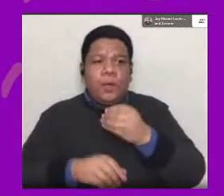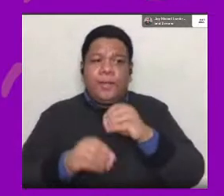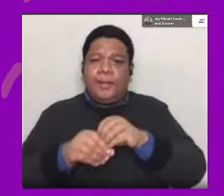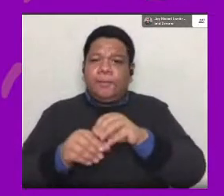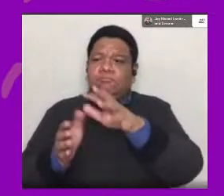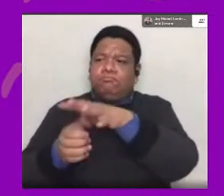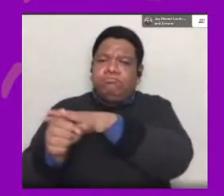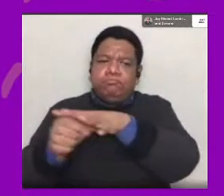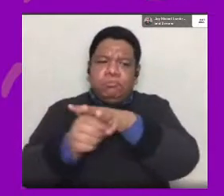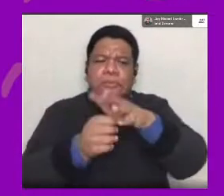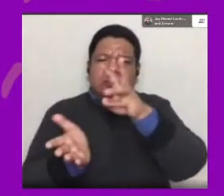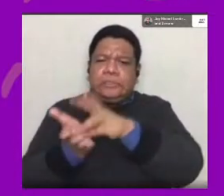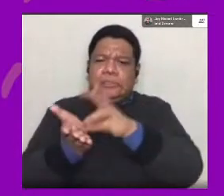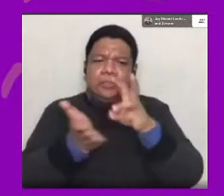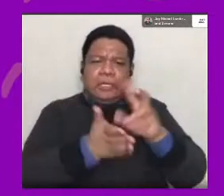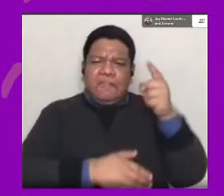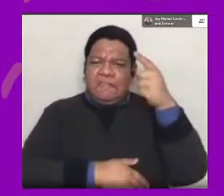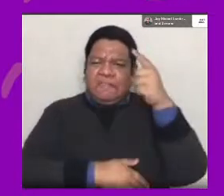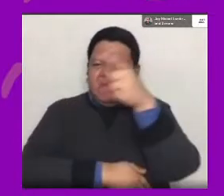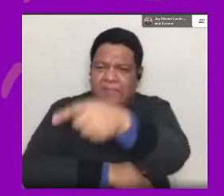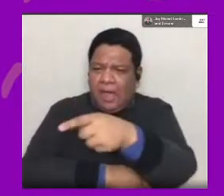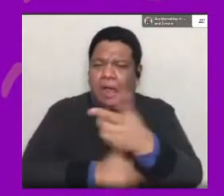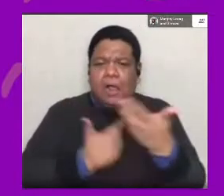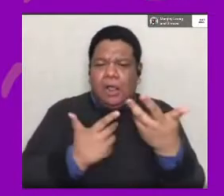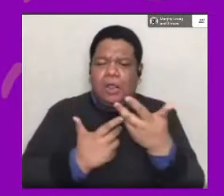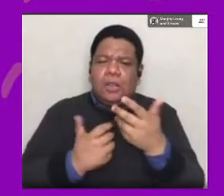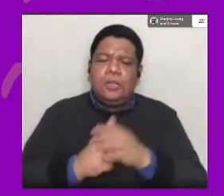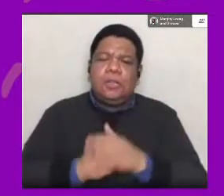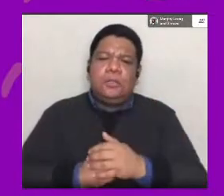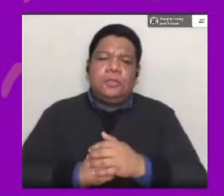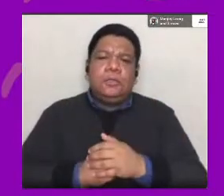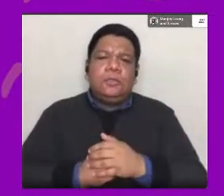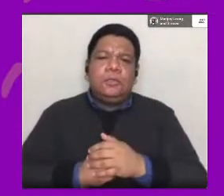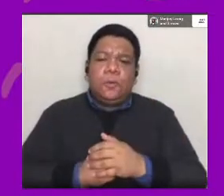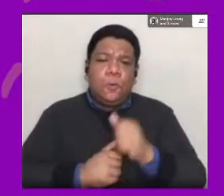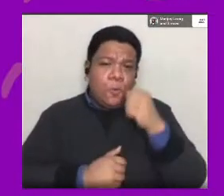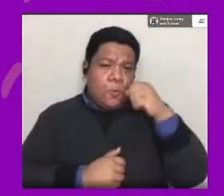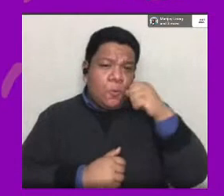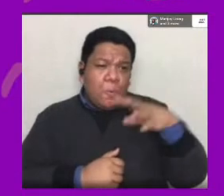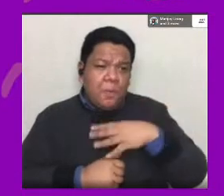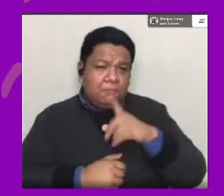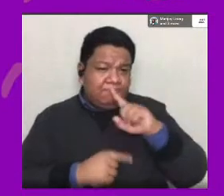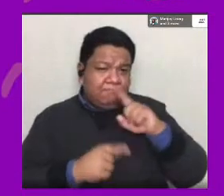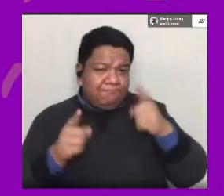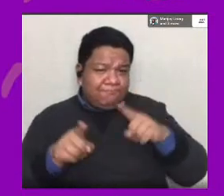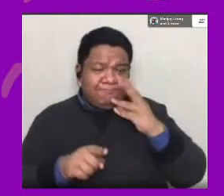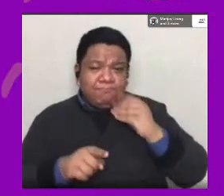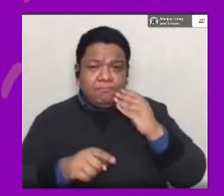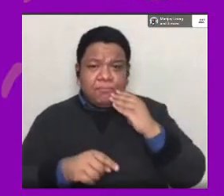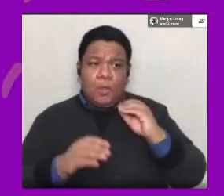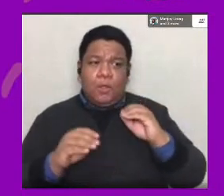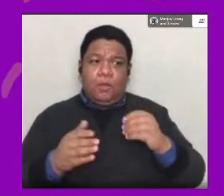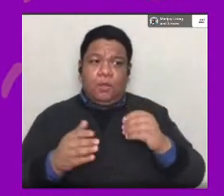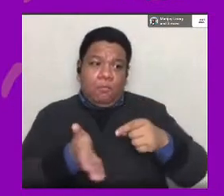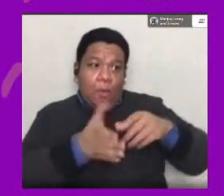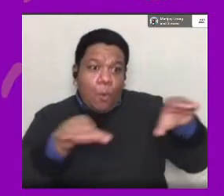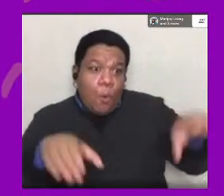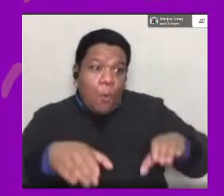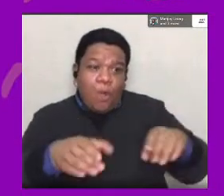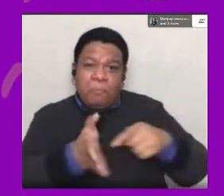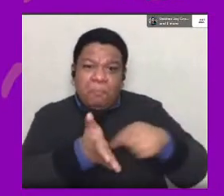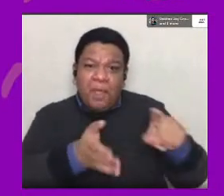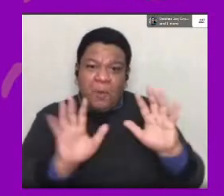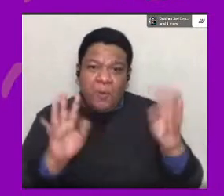geographically isolated and disadvantaged areas. Women's realities such as unpaid care work, distance